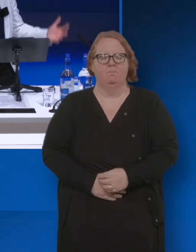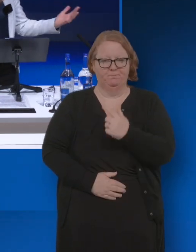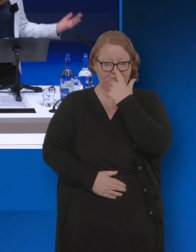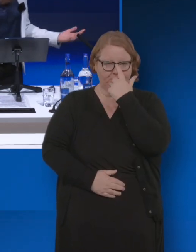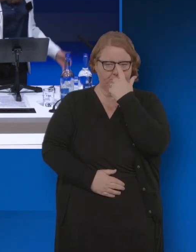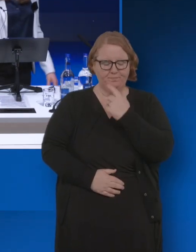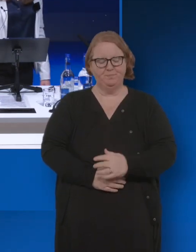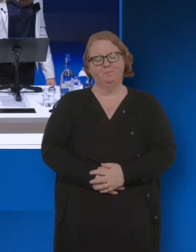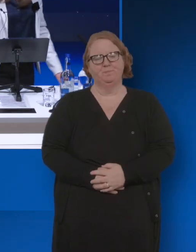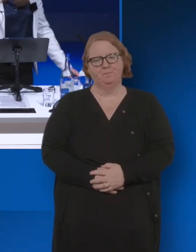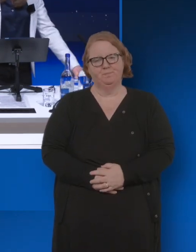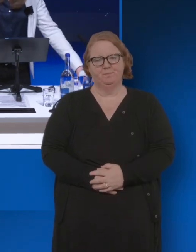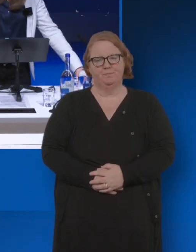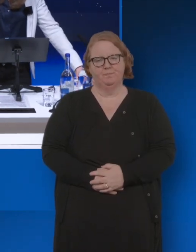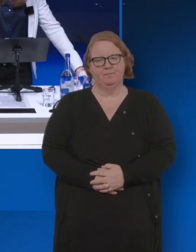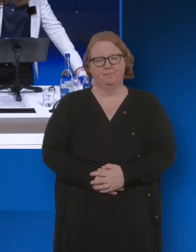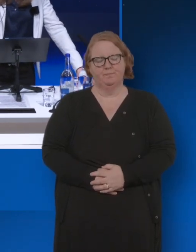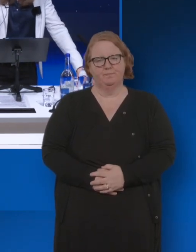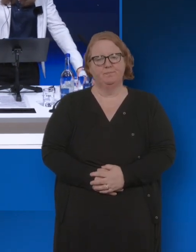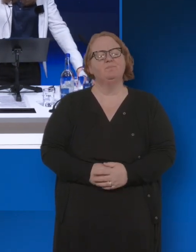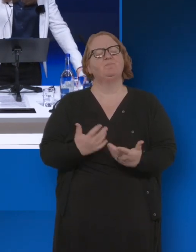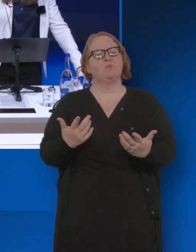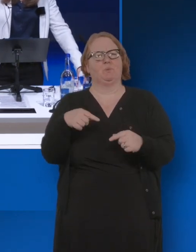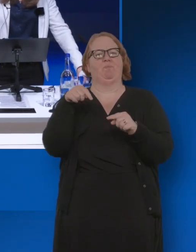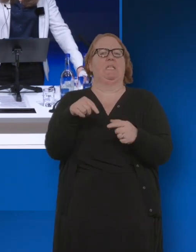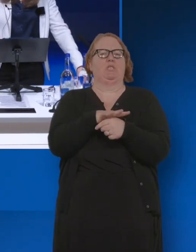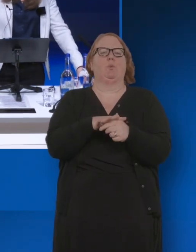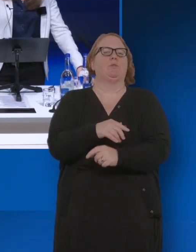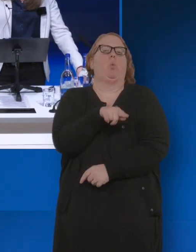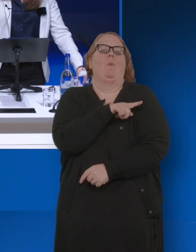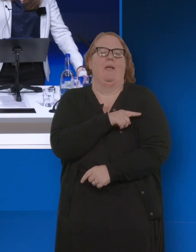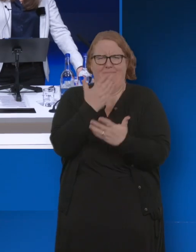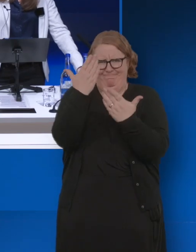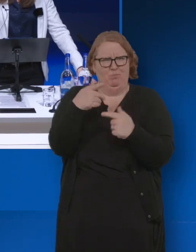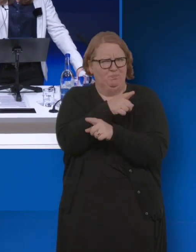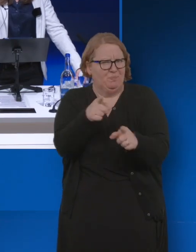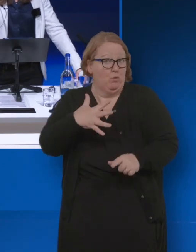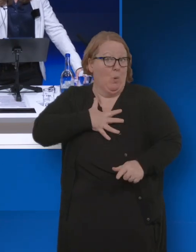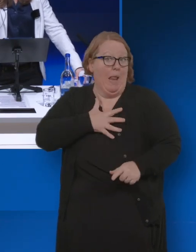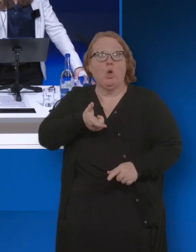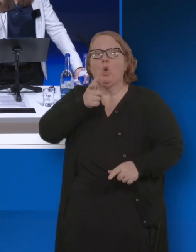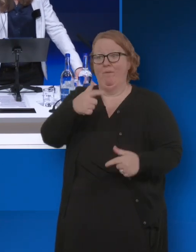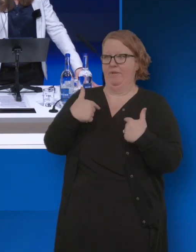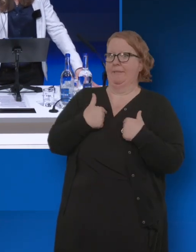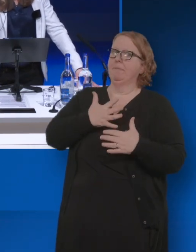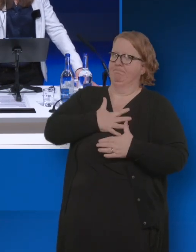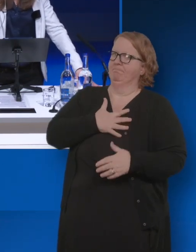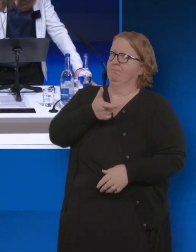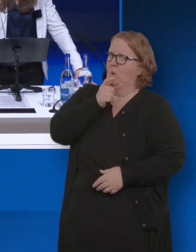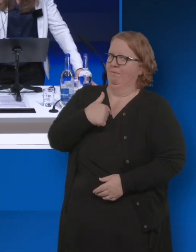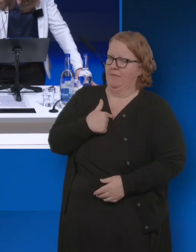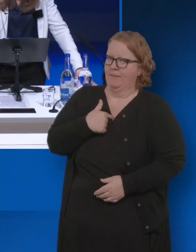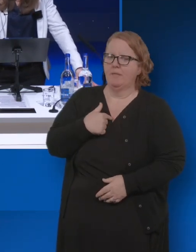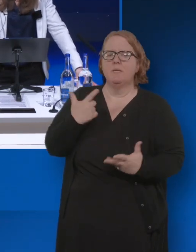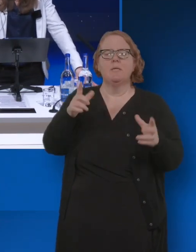But let me try and say a bit more about why this is the case. I don't know if you're into coffee. I'm into coffee.